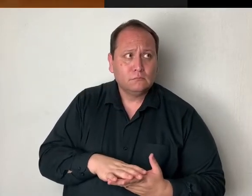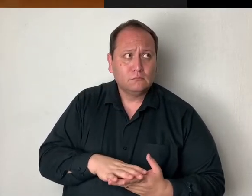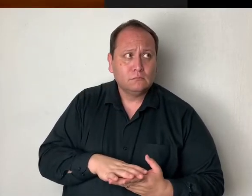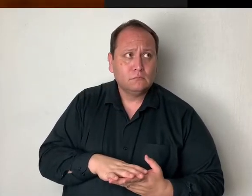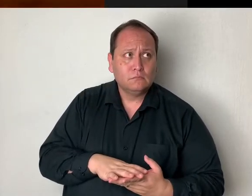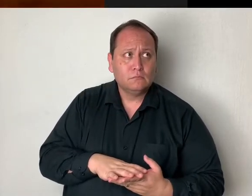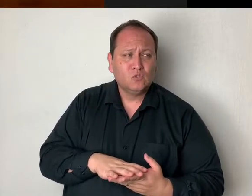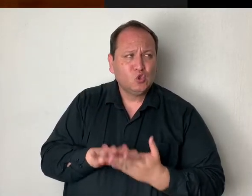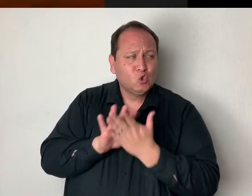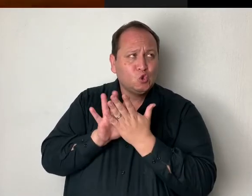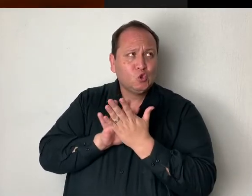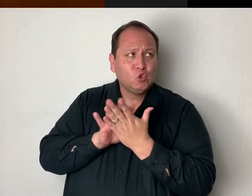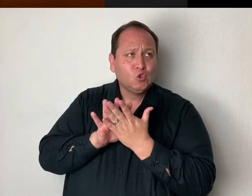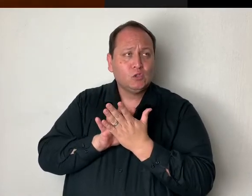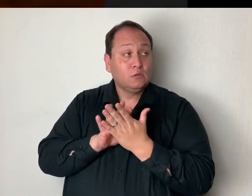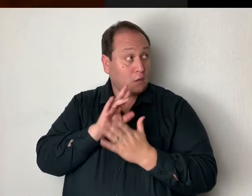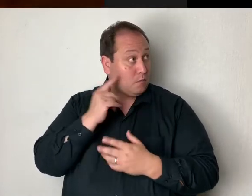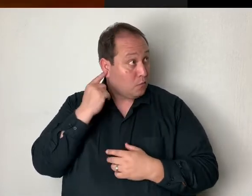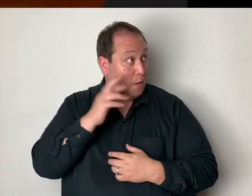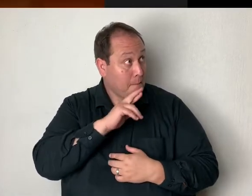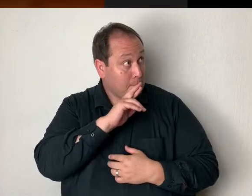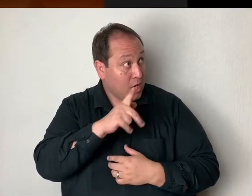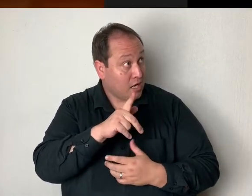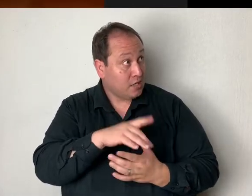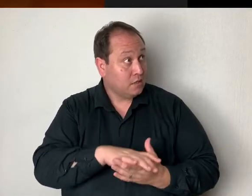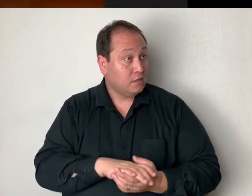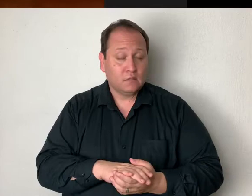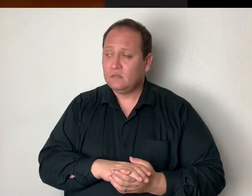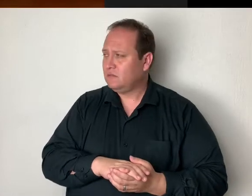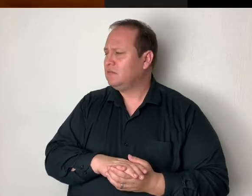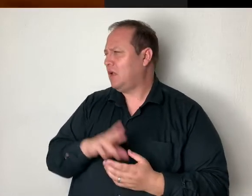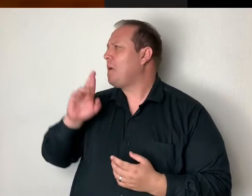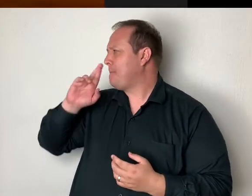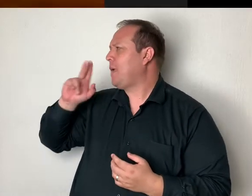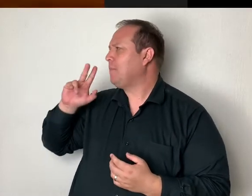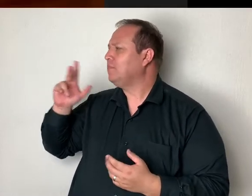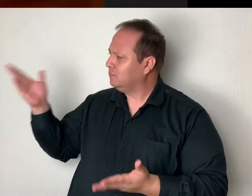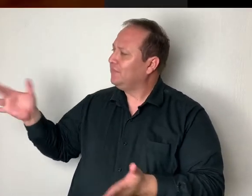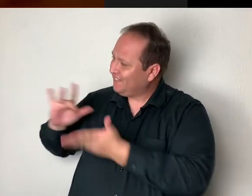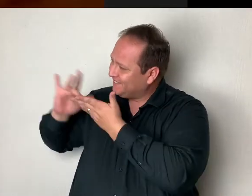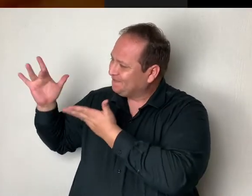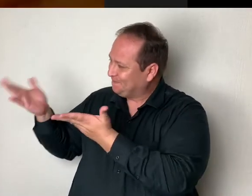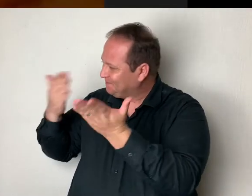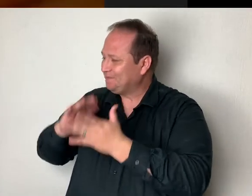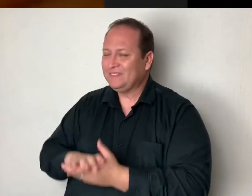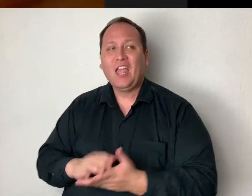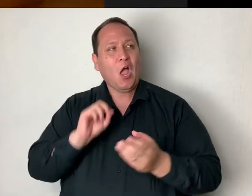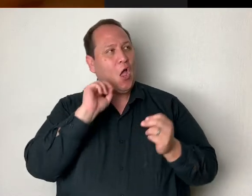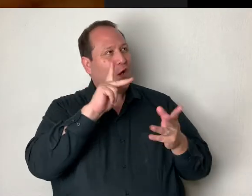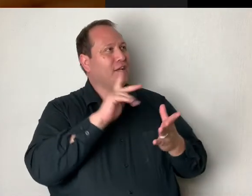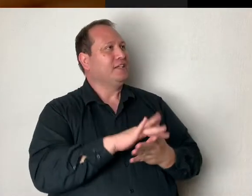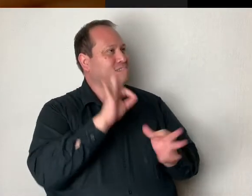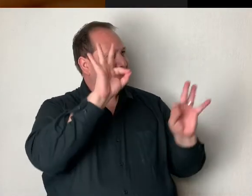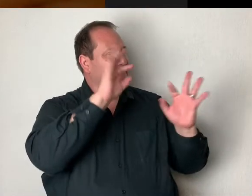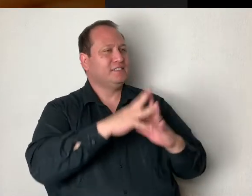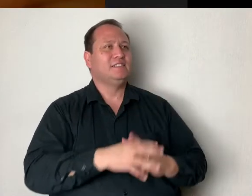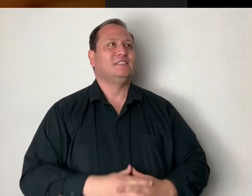Any better? That's better, thank you. Is that okay? Great. Muy bien,